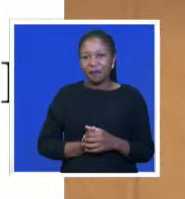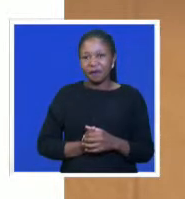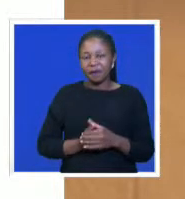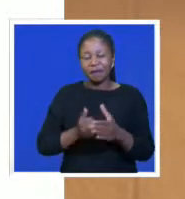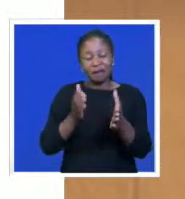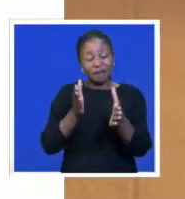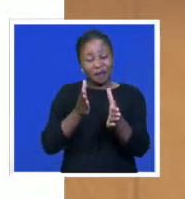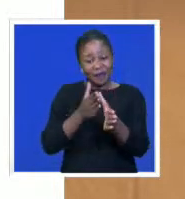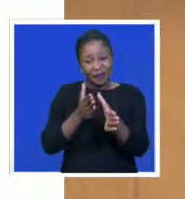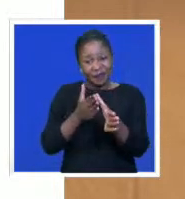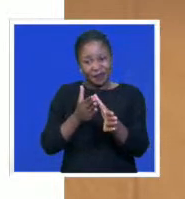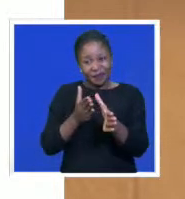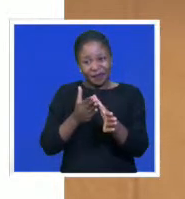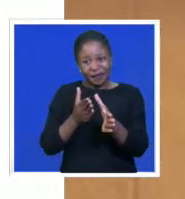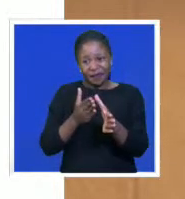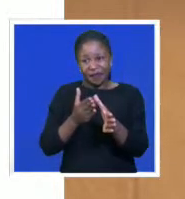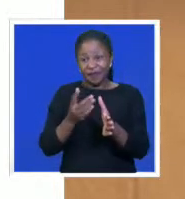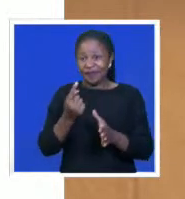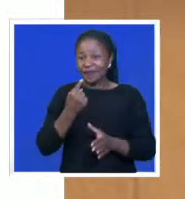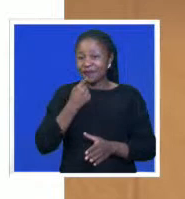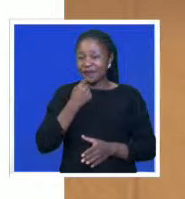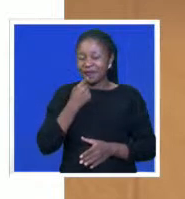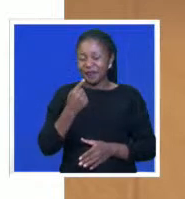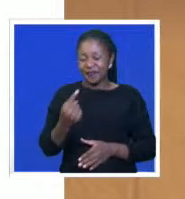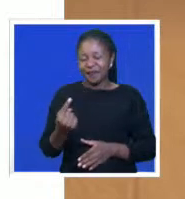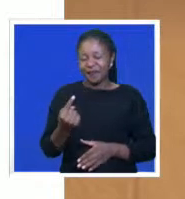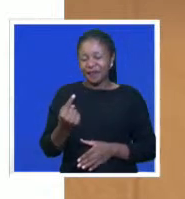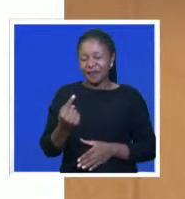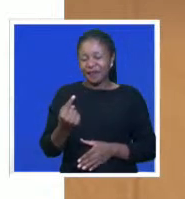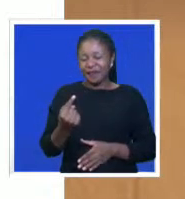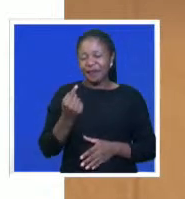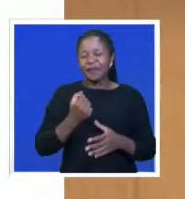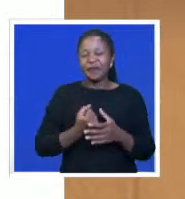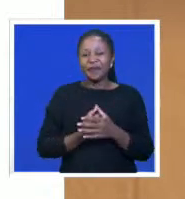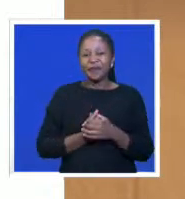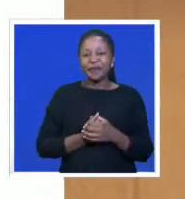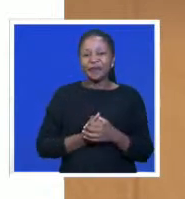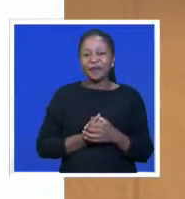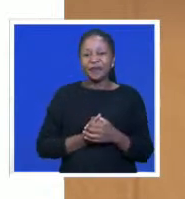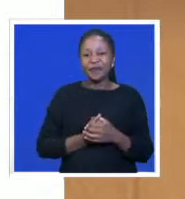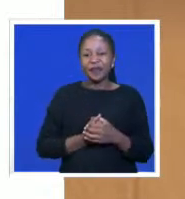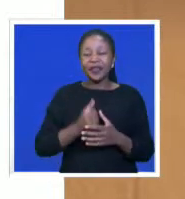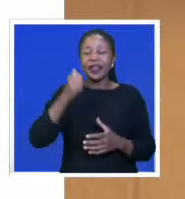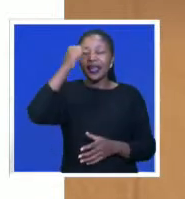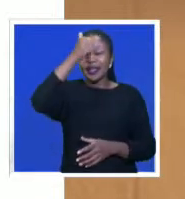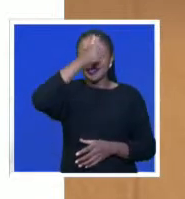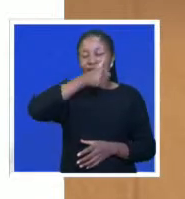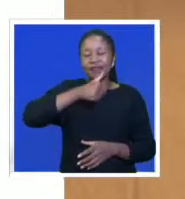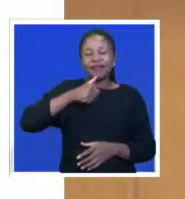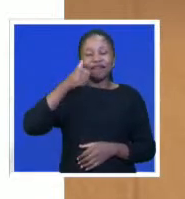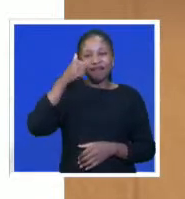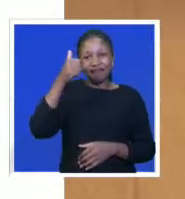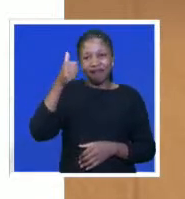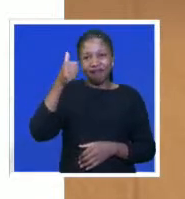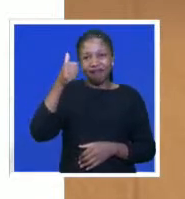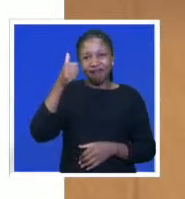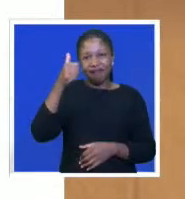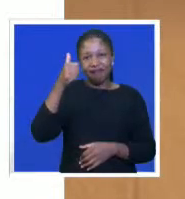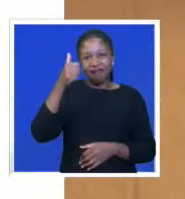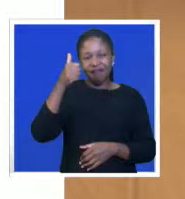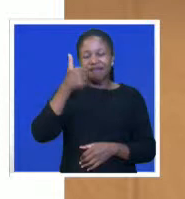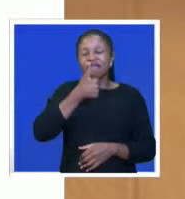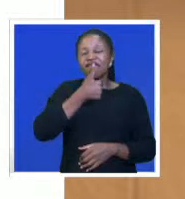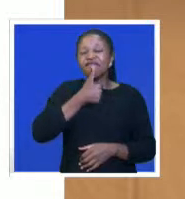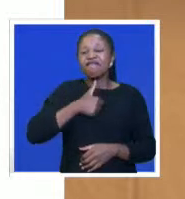And the answer to that question, my learner at home, is that God used a